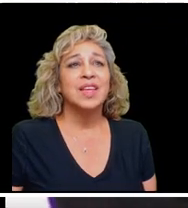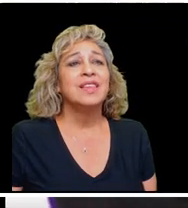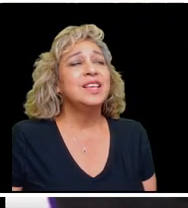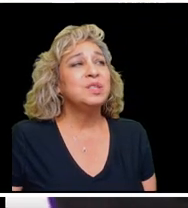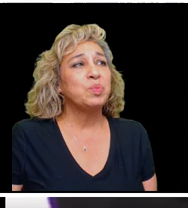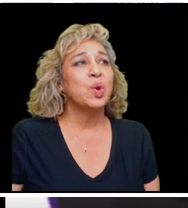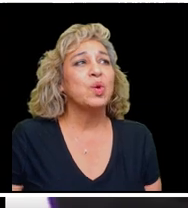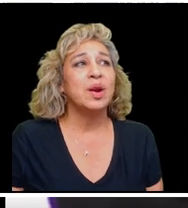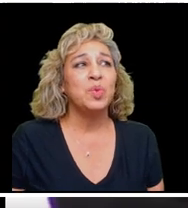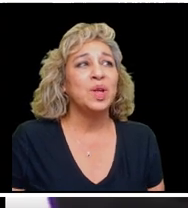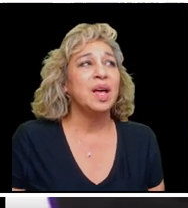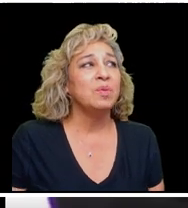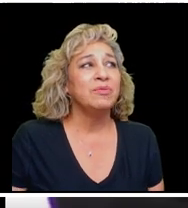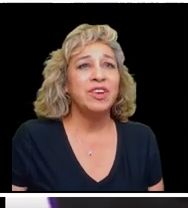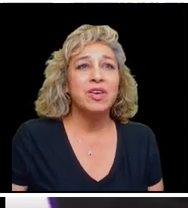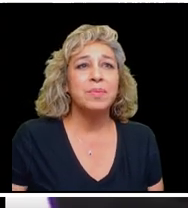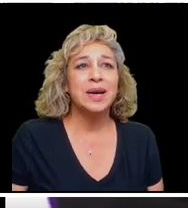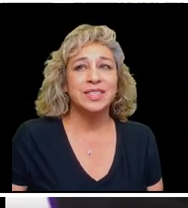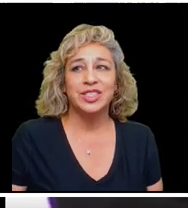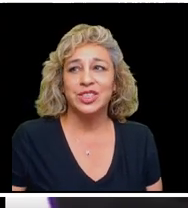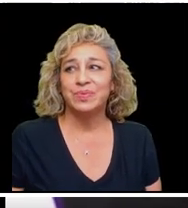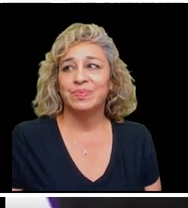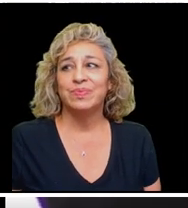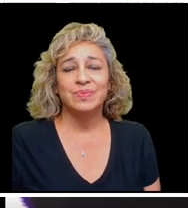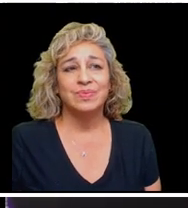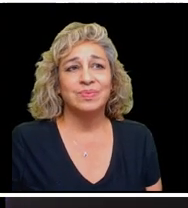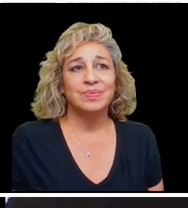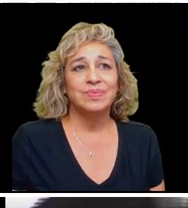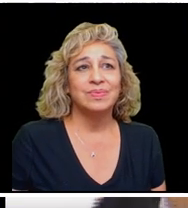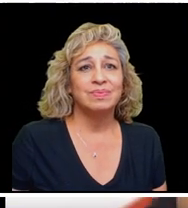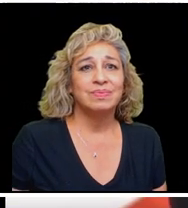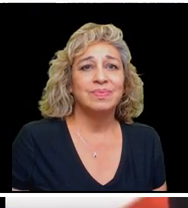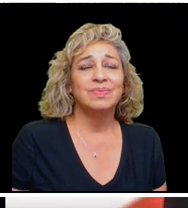this program will help very much